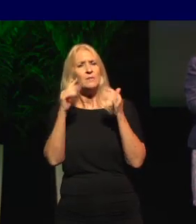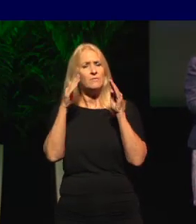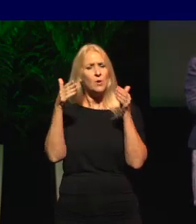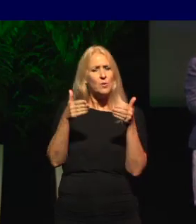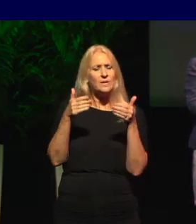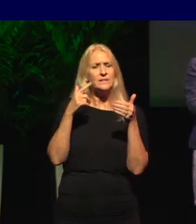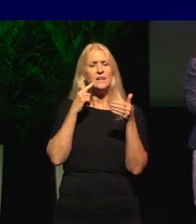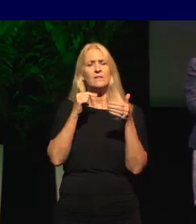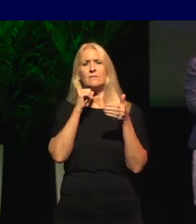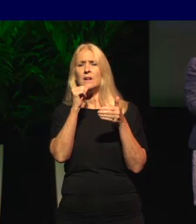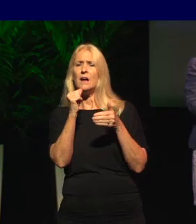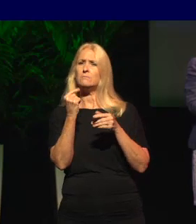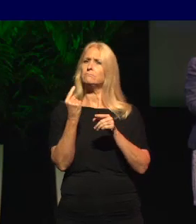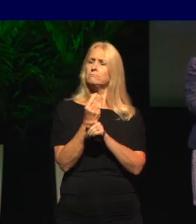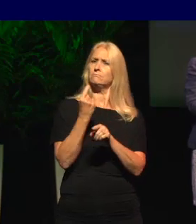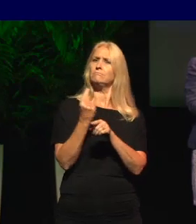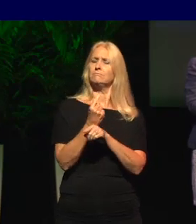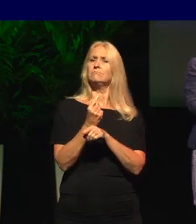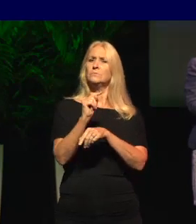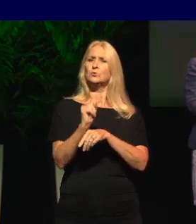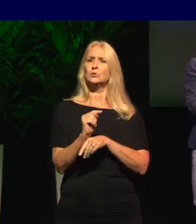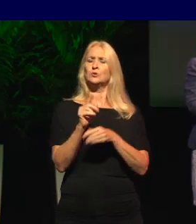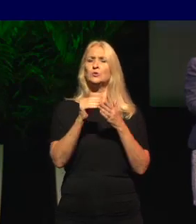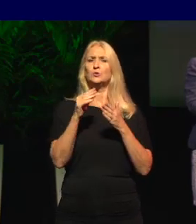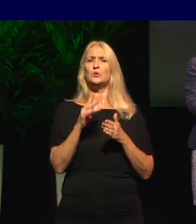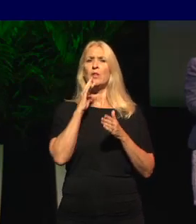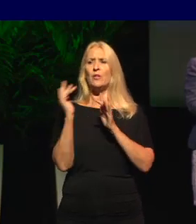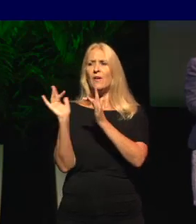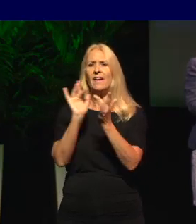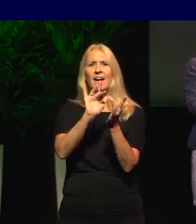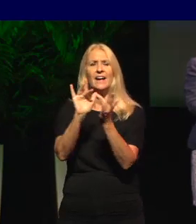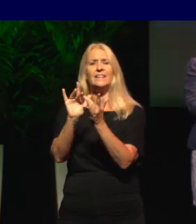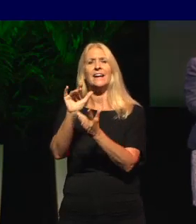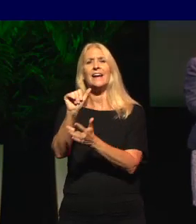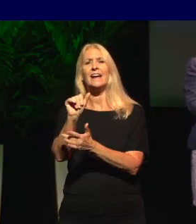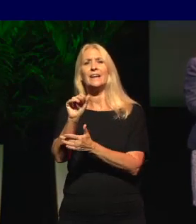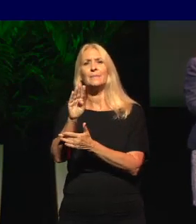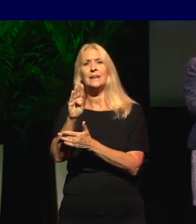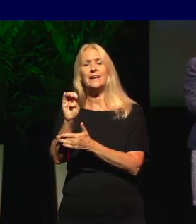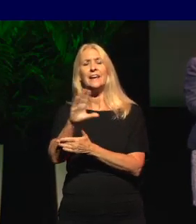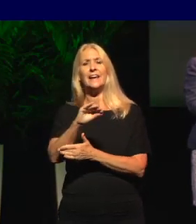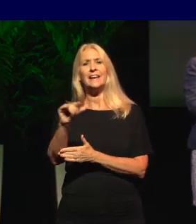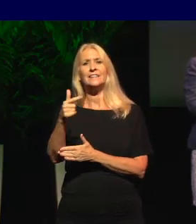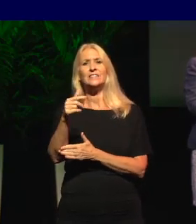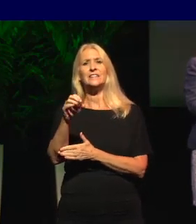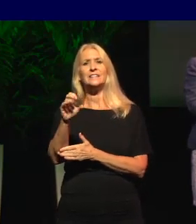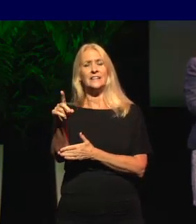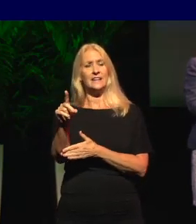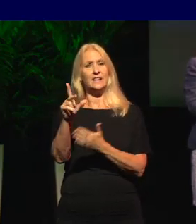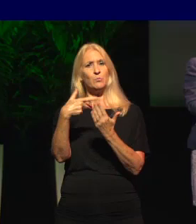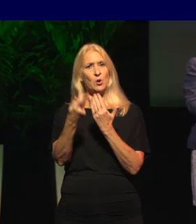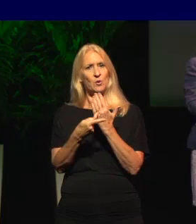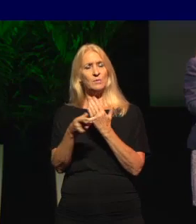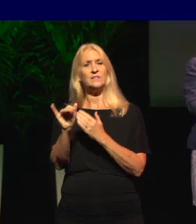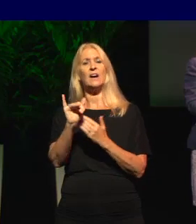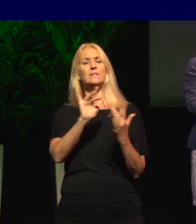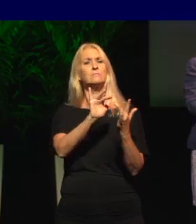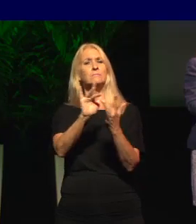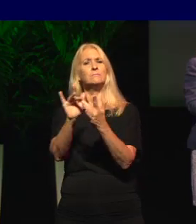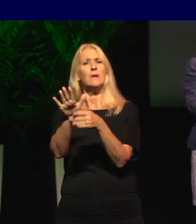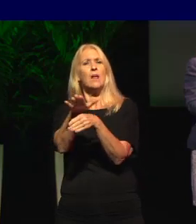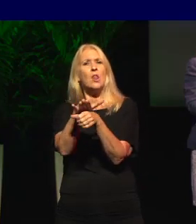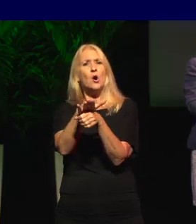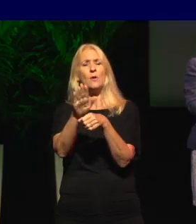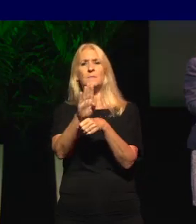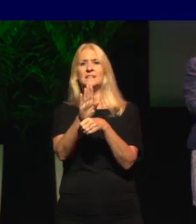focusing on increasing enrollment of our non-traditional students through increased outreach in our ABE and GED programs, in addition to reaching out to local businesses